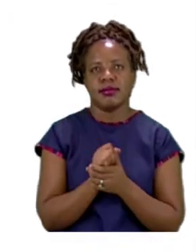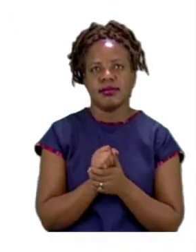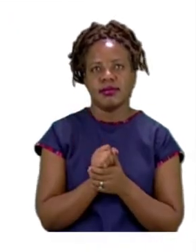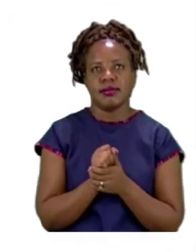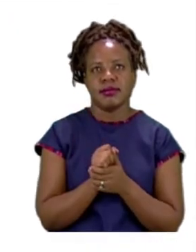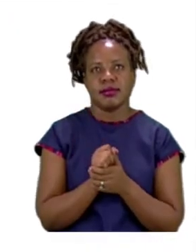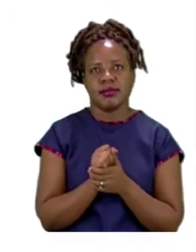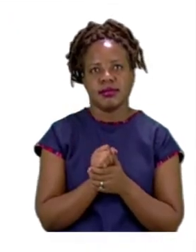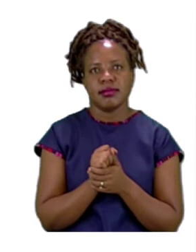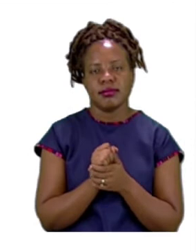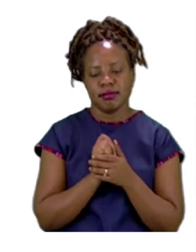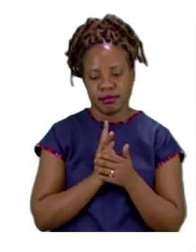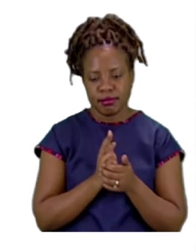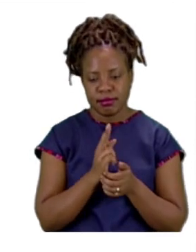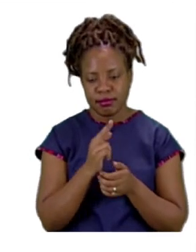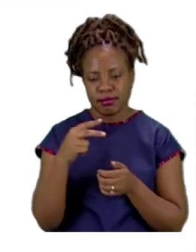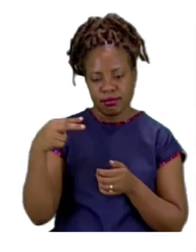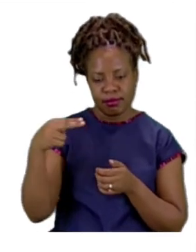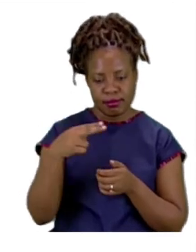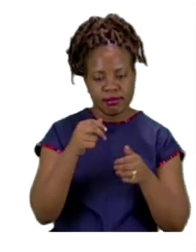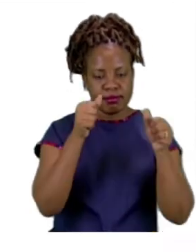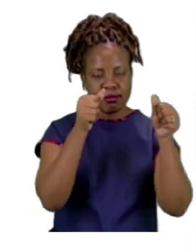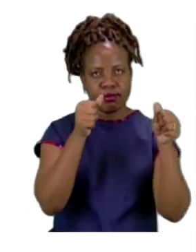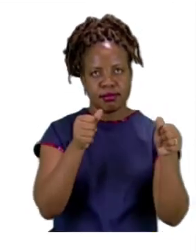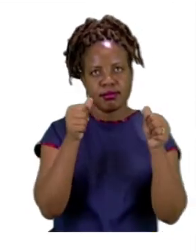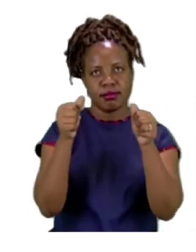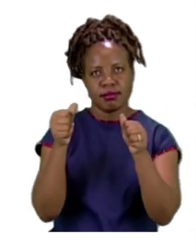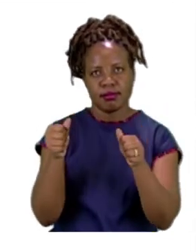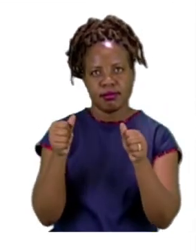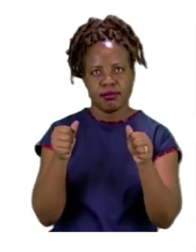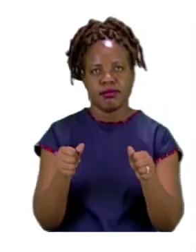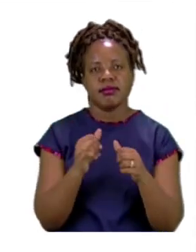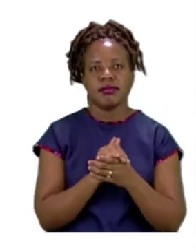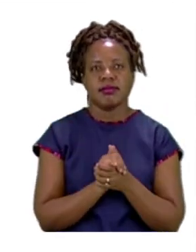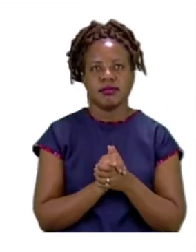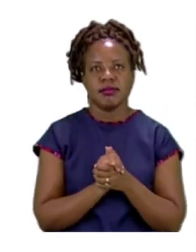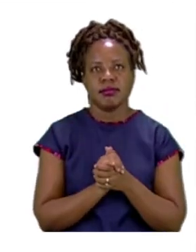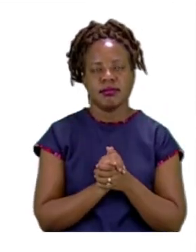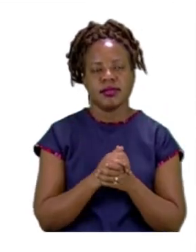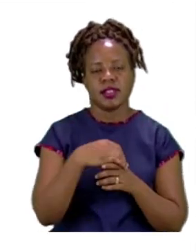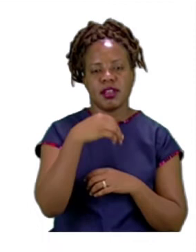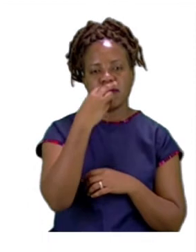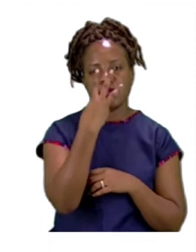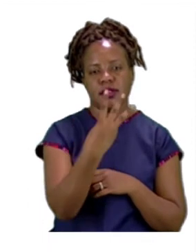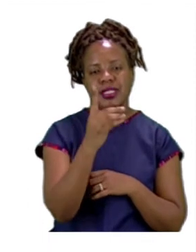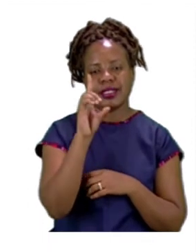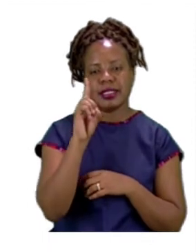doing some cutting and pasting. And not just anything, but 3D